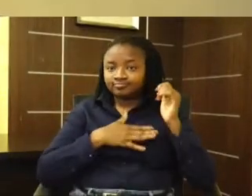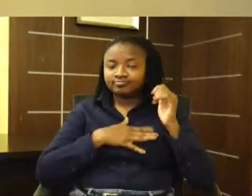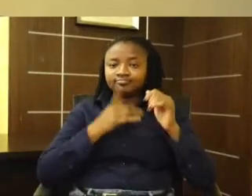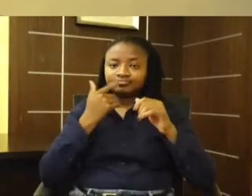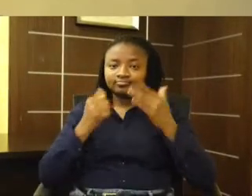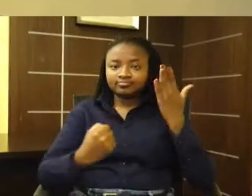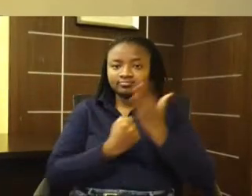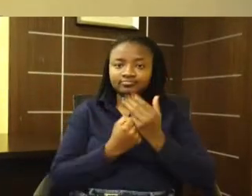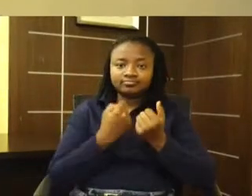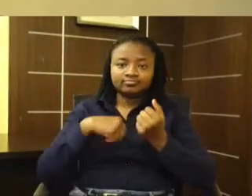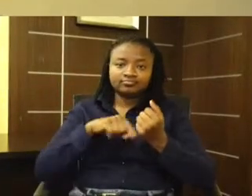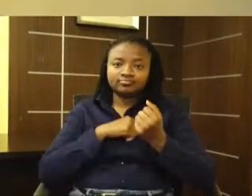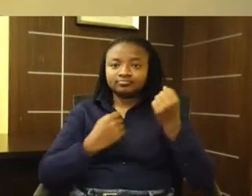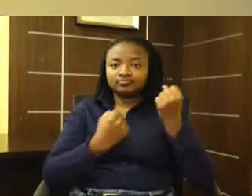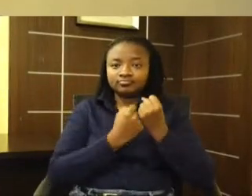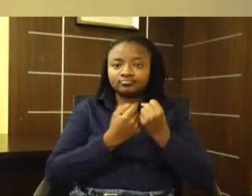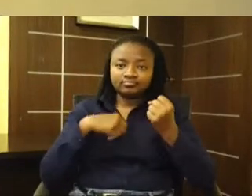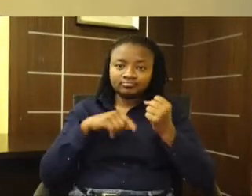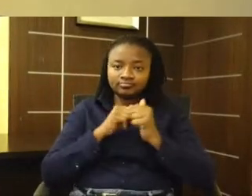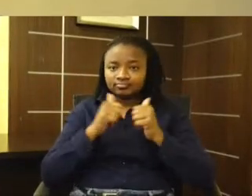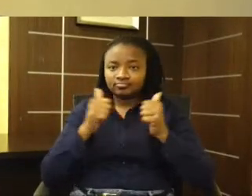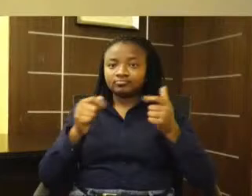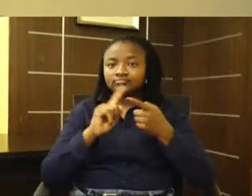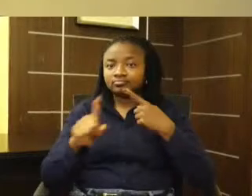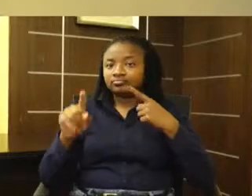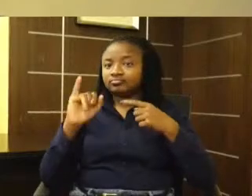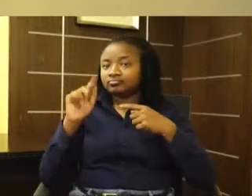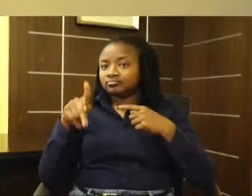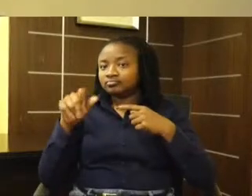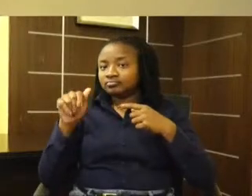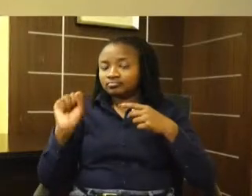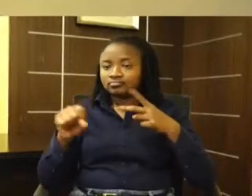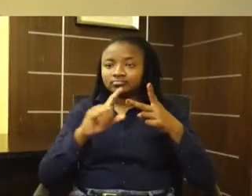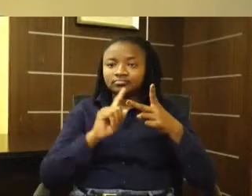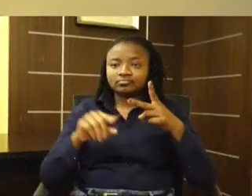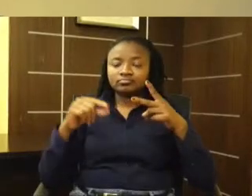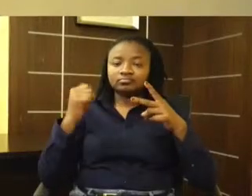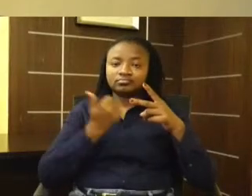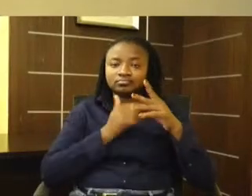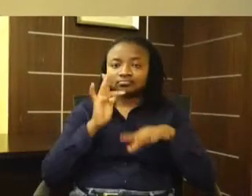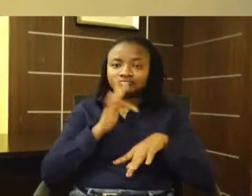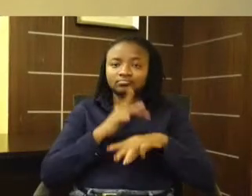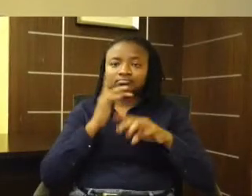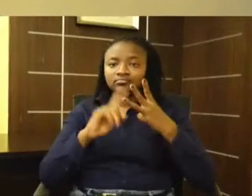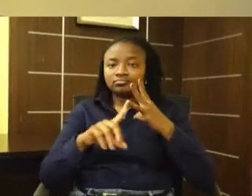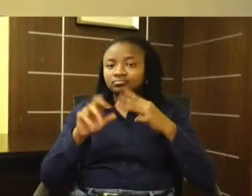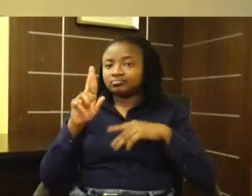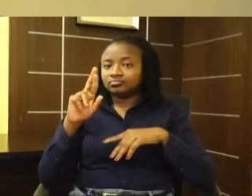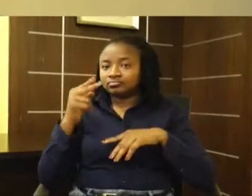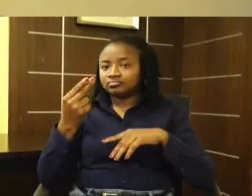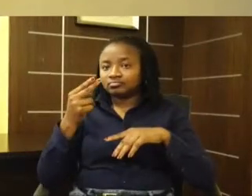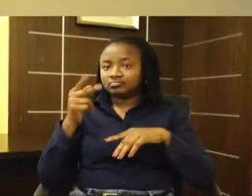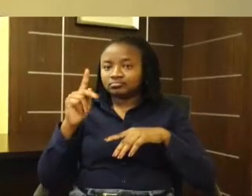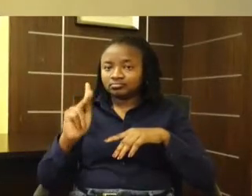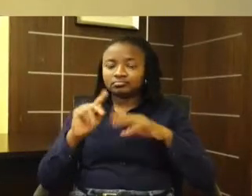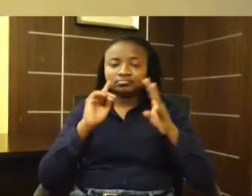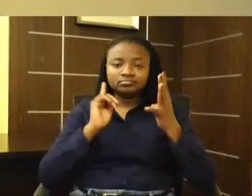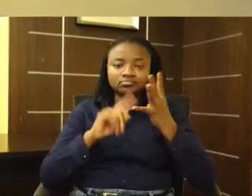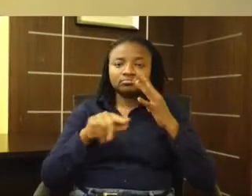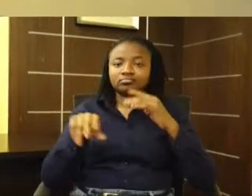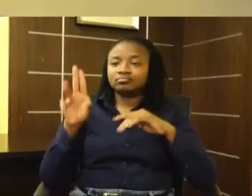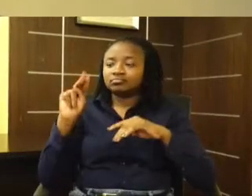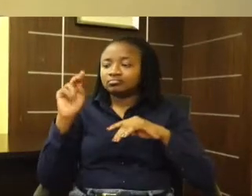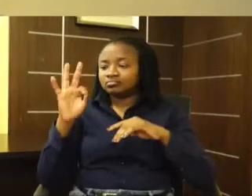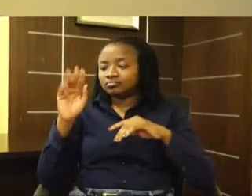PS Kenya, IPAS, Girl Effect, RHNK, and UNFPA. You've made